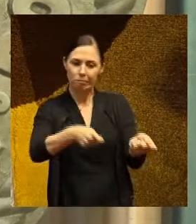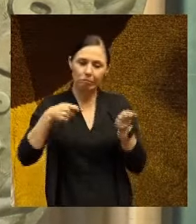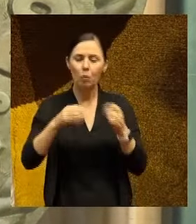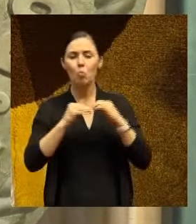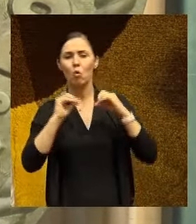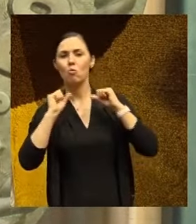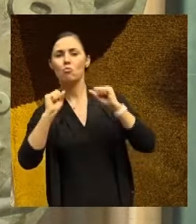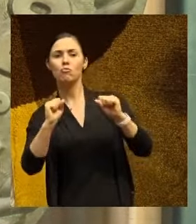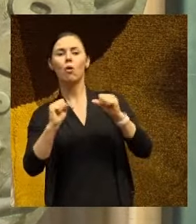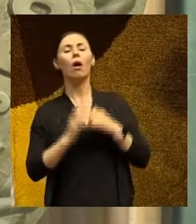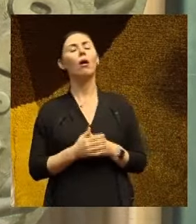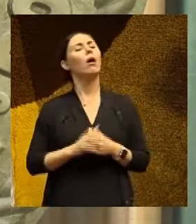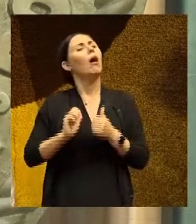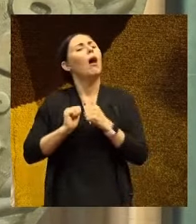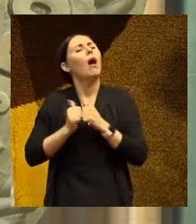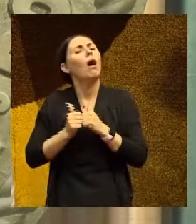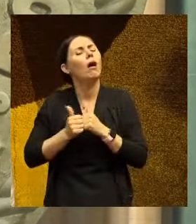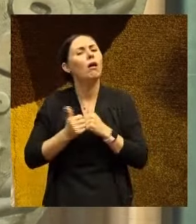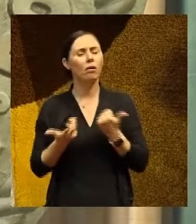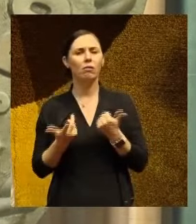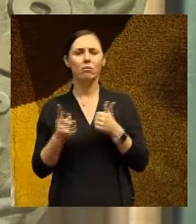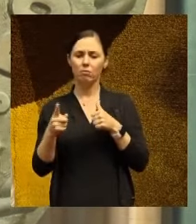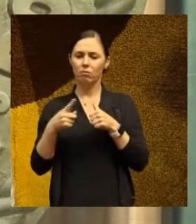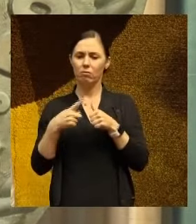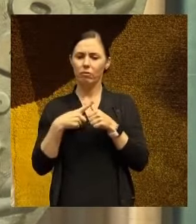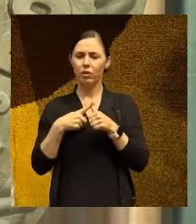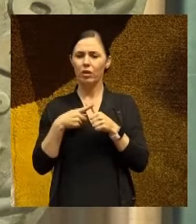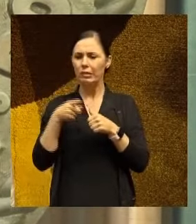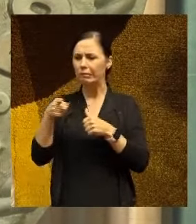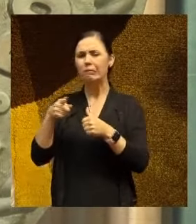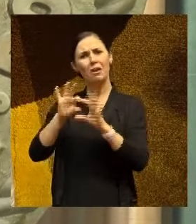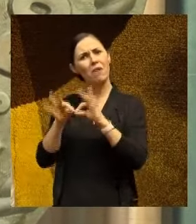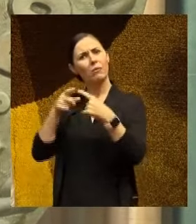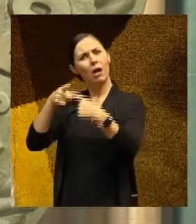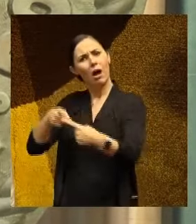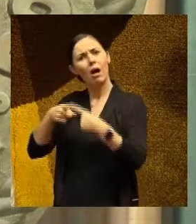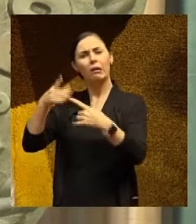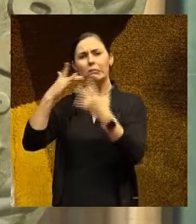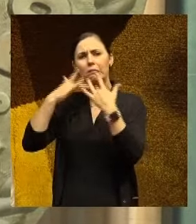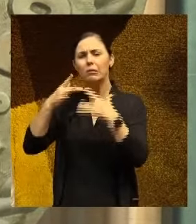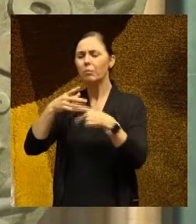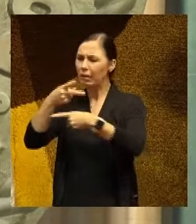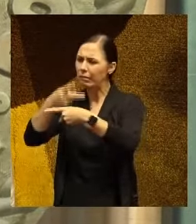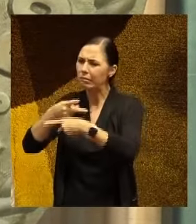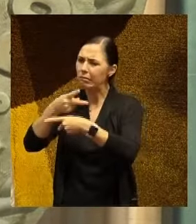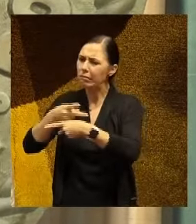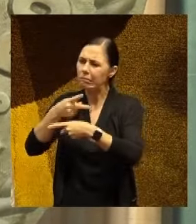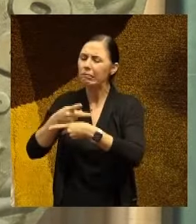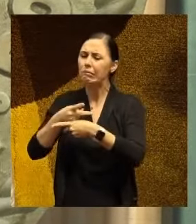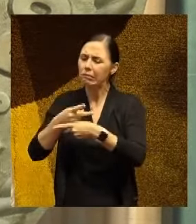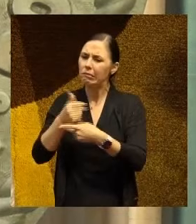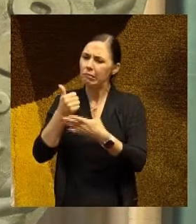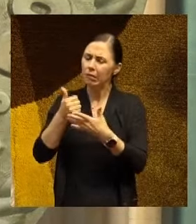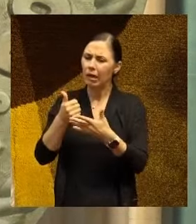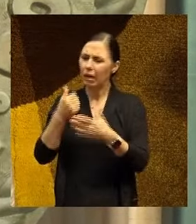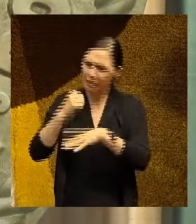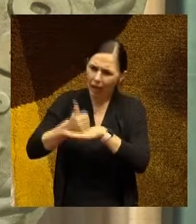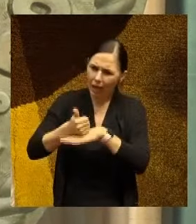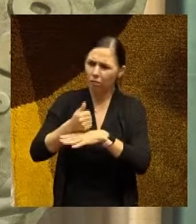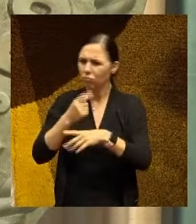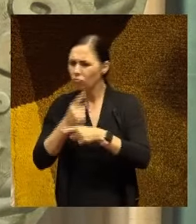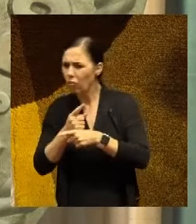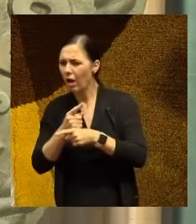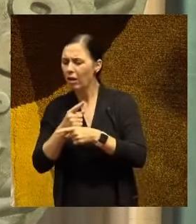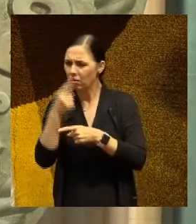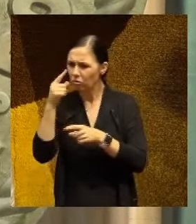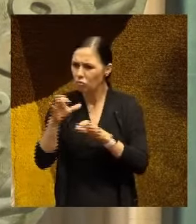we must first help struggling families to malama pono, make things right for them. It means